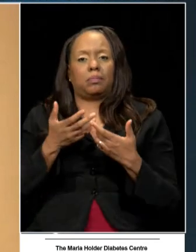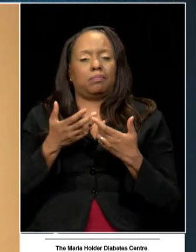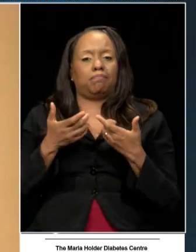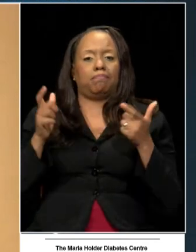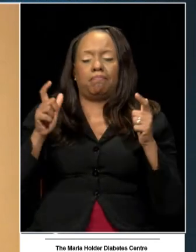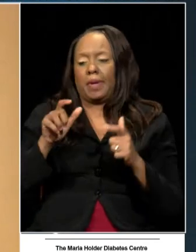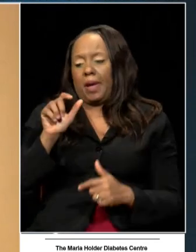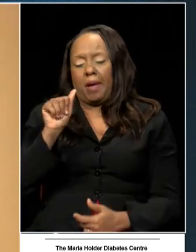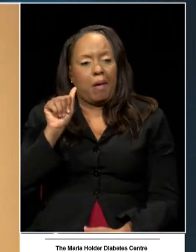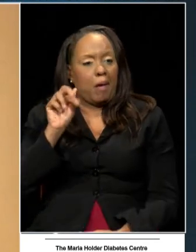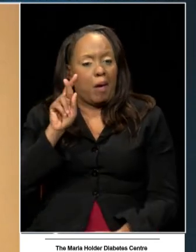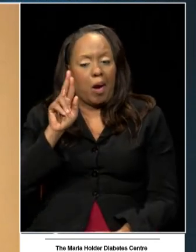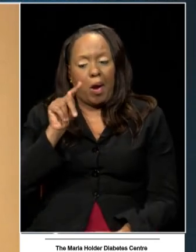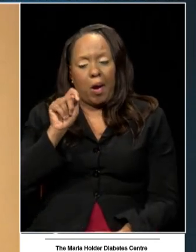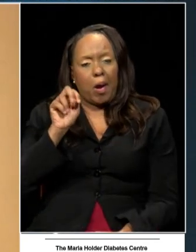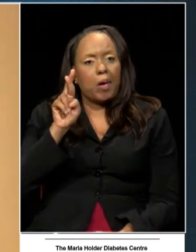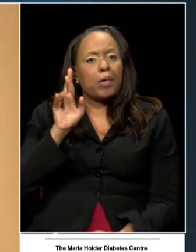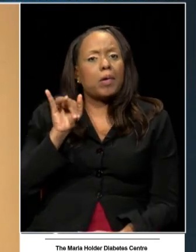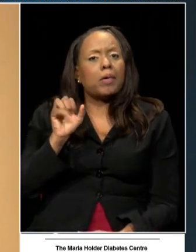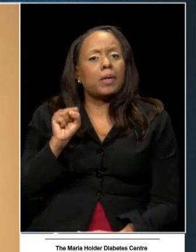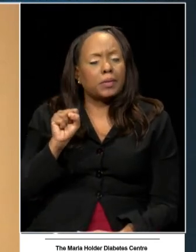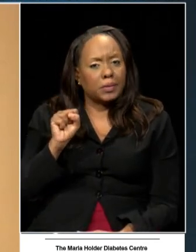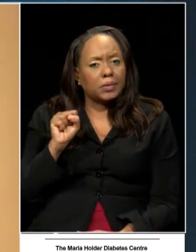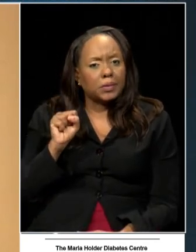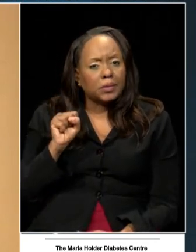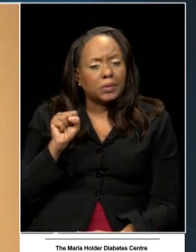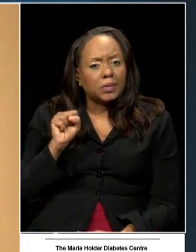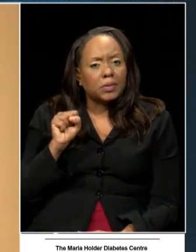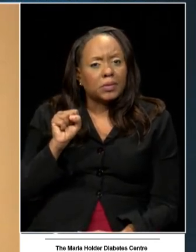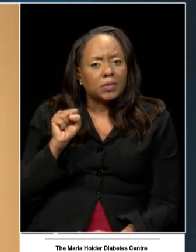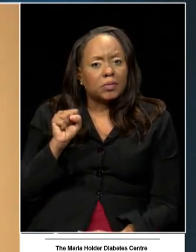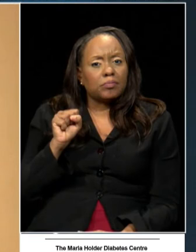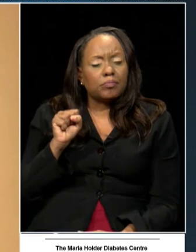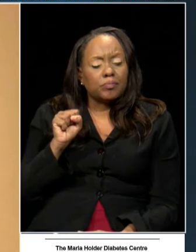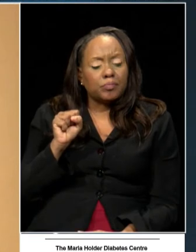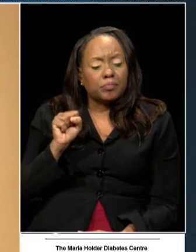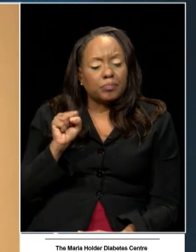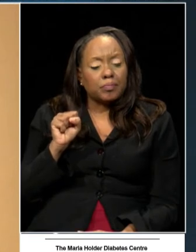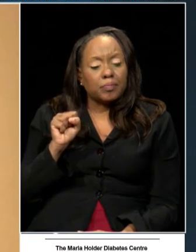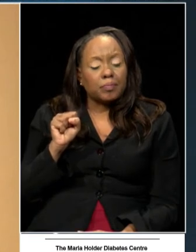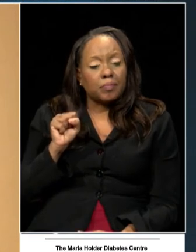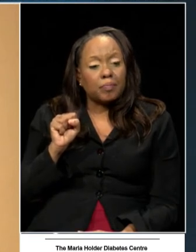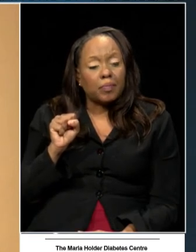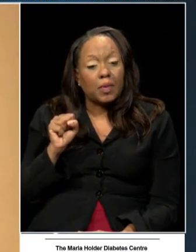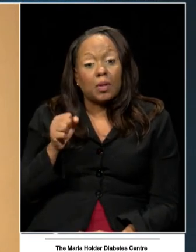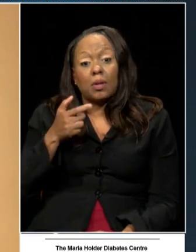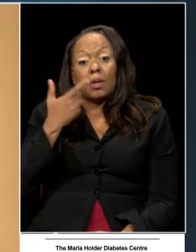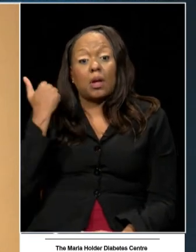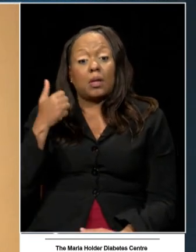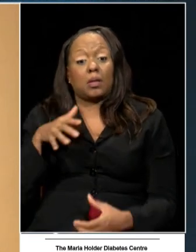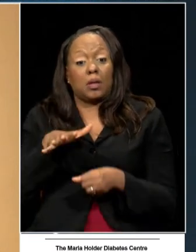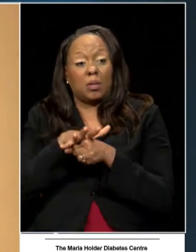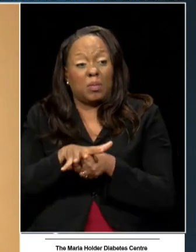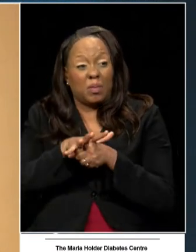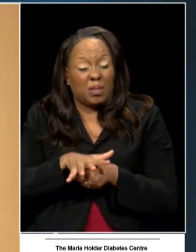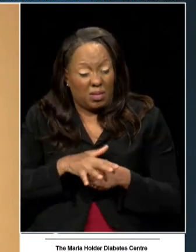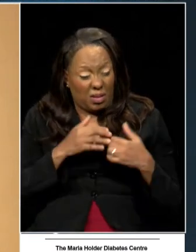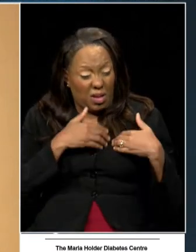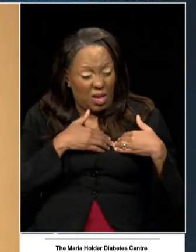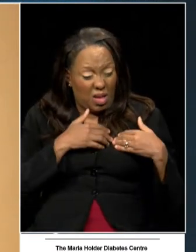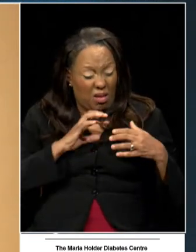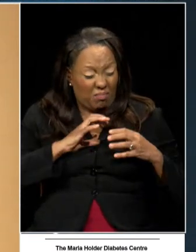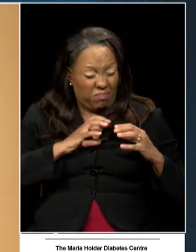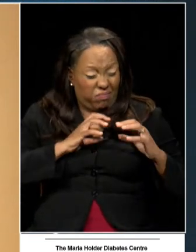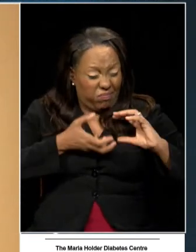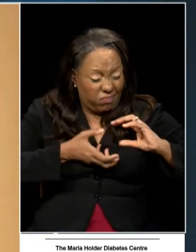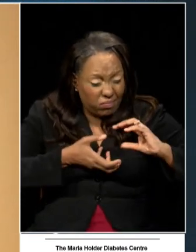the smaller branch vessels and the arterioles, because of the high pressure within them, the walls can become damaged. And